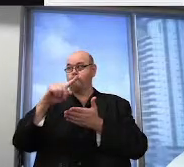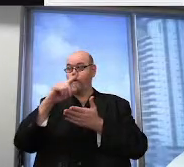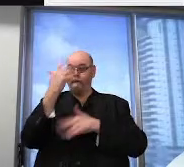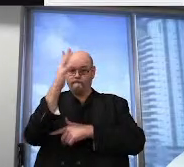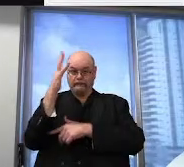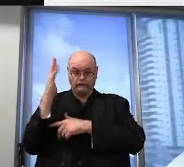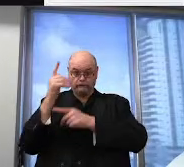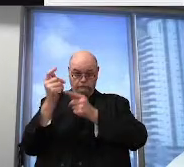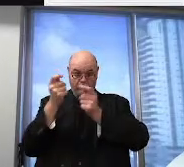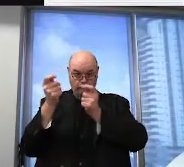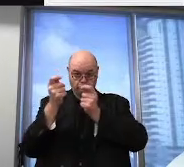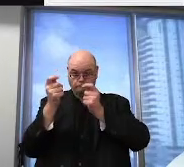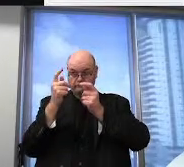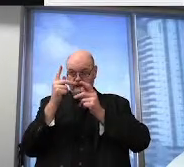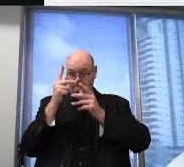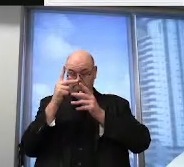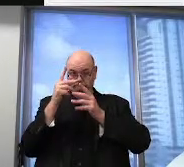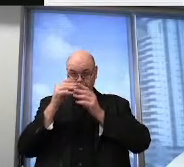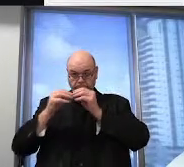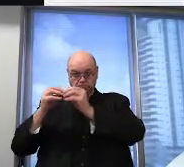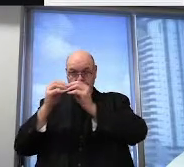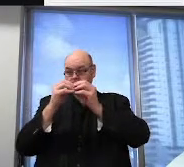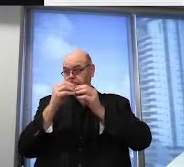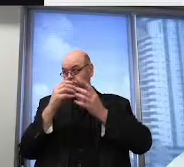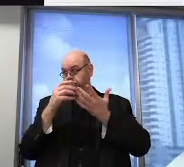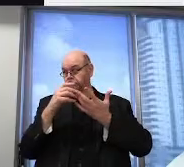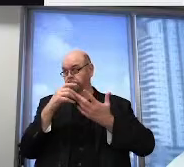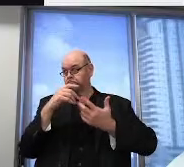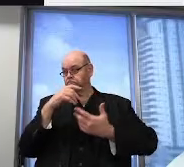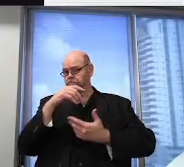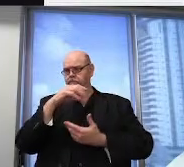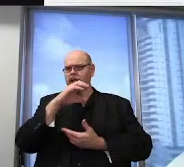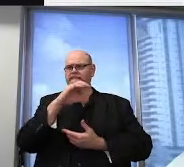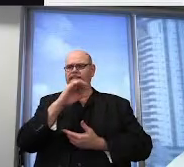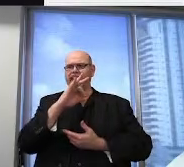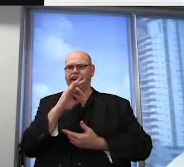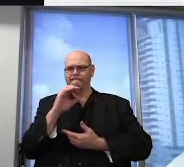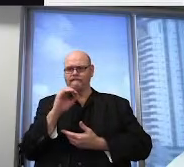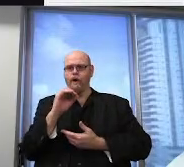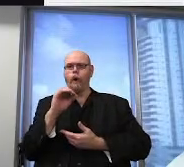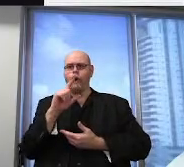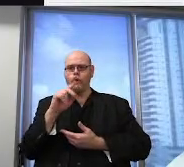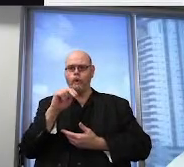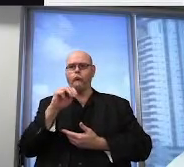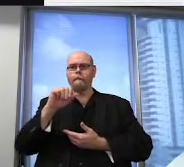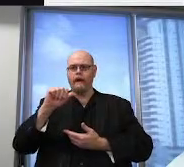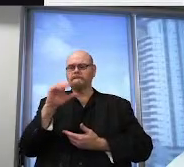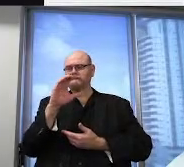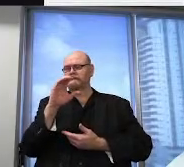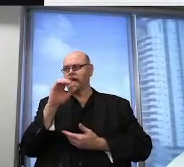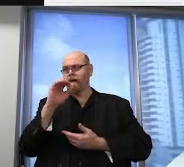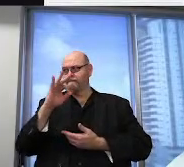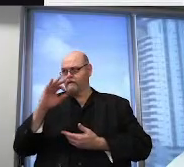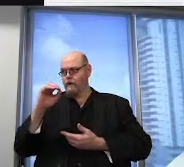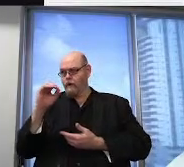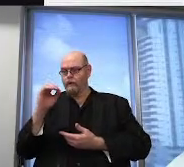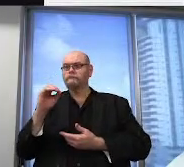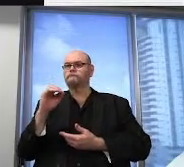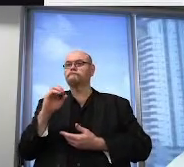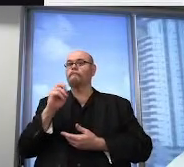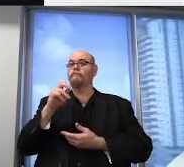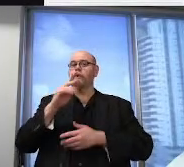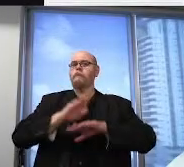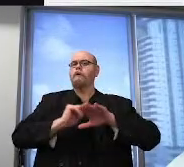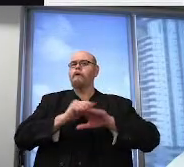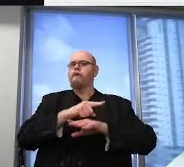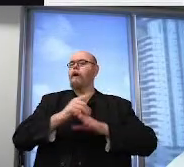vegetation management work is Luma CFO, witness Andrew Smith. Okay, and so we'll be seeing him at some point, if I